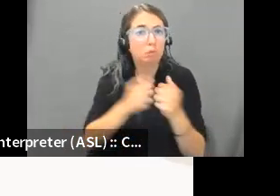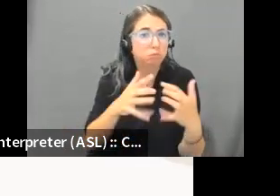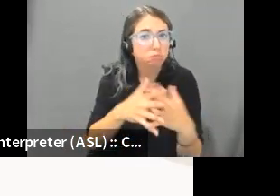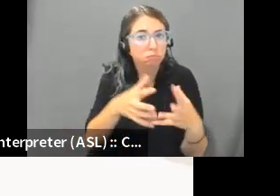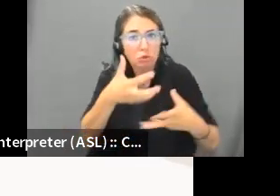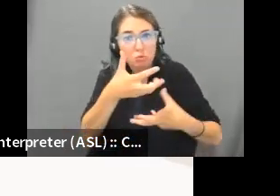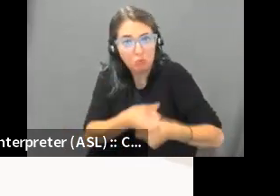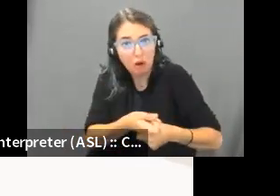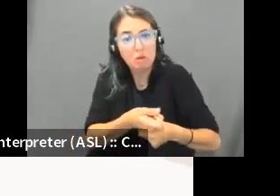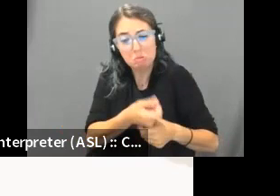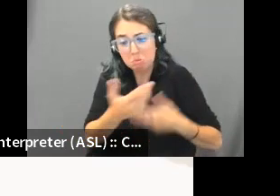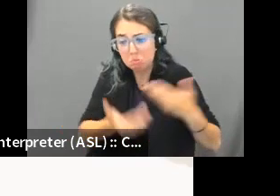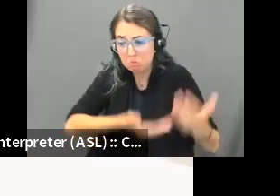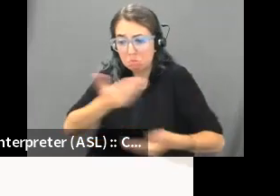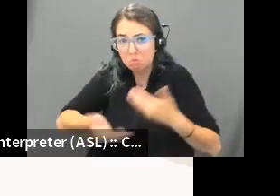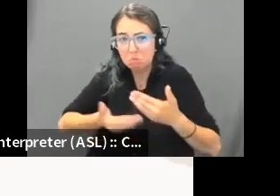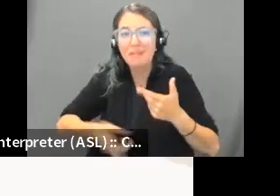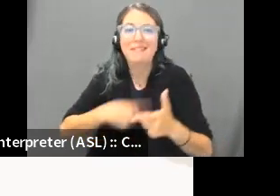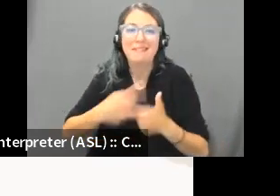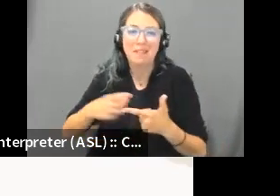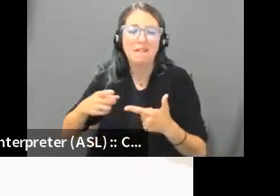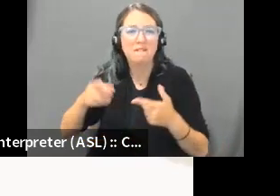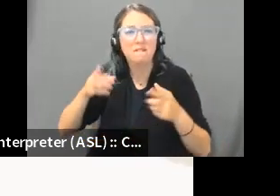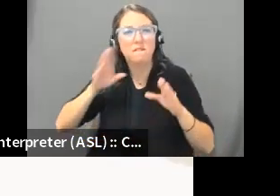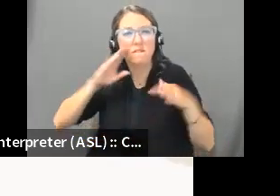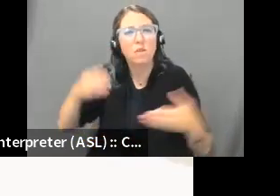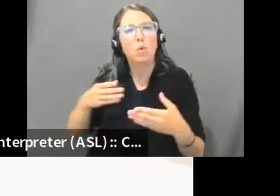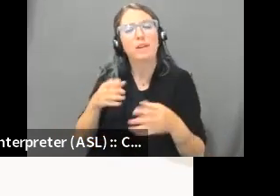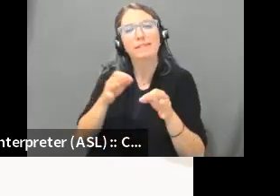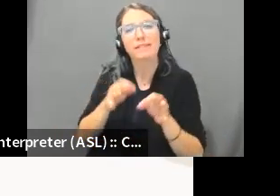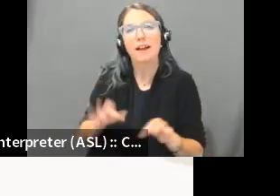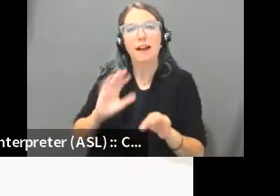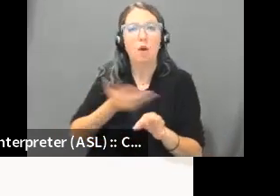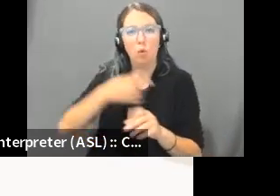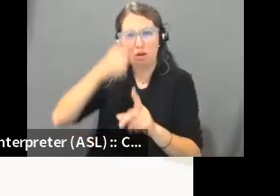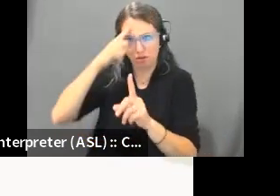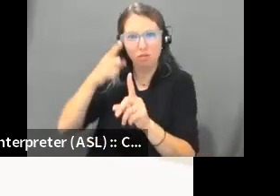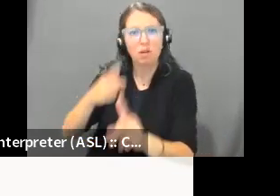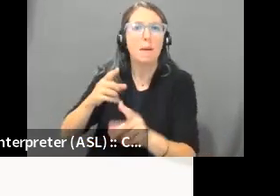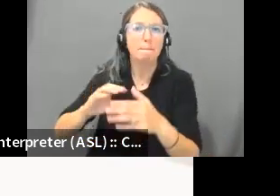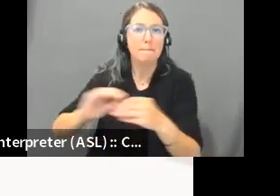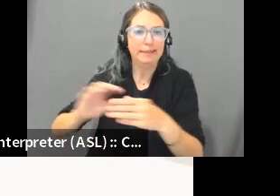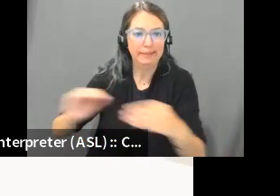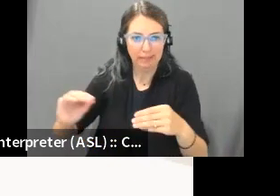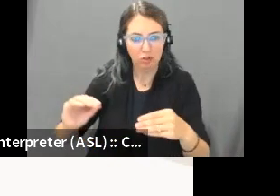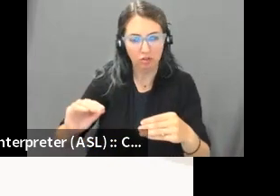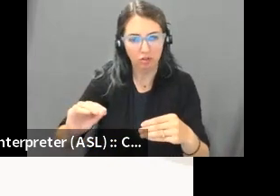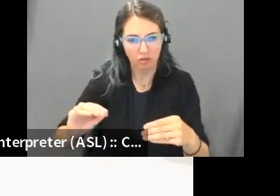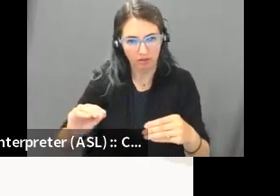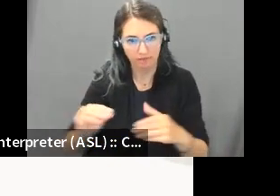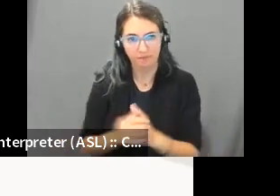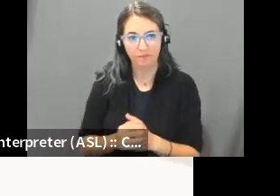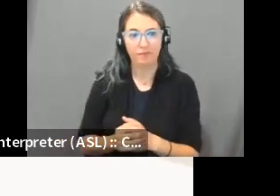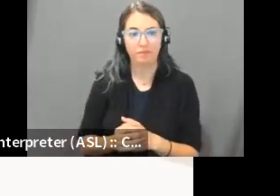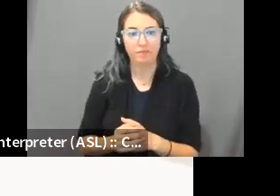can see a couple of the themes around support systems that came out of the early conversations, as well as 3 specific populations that the work